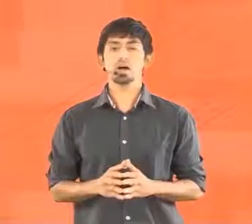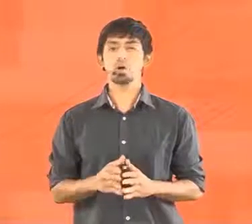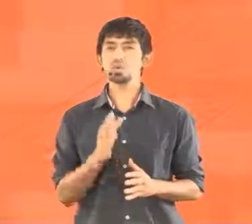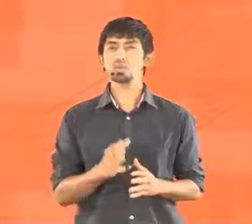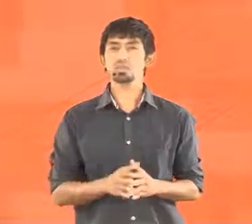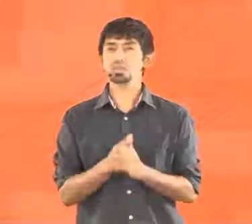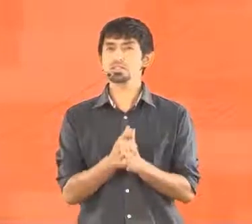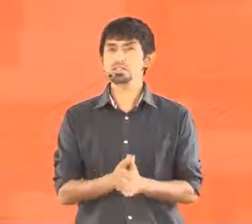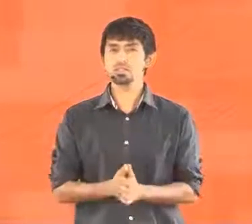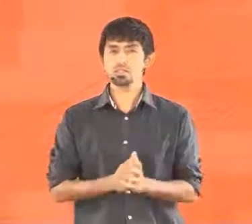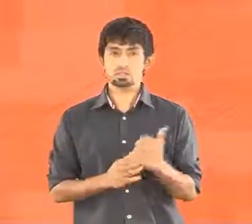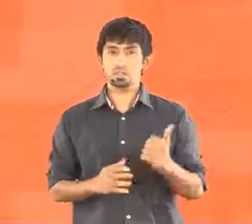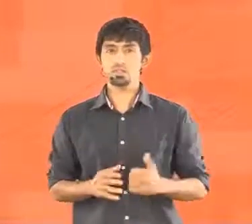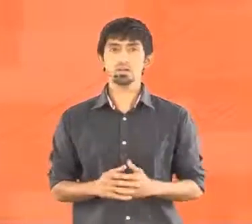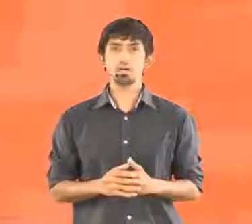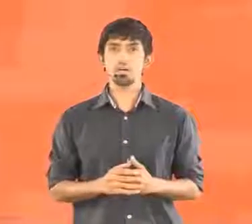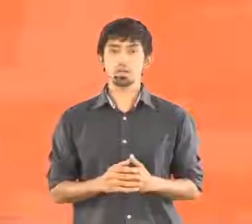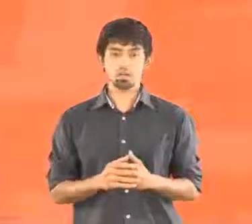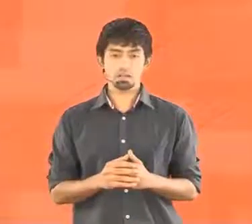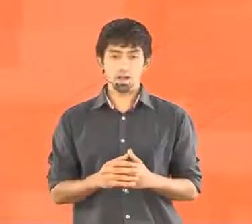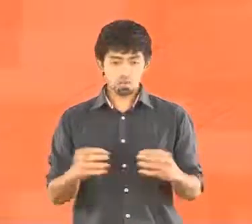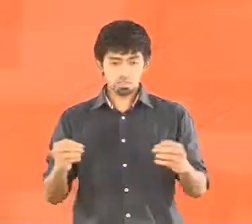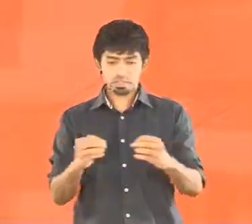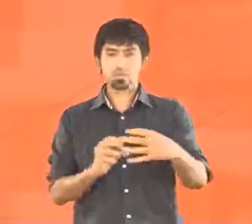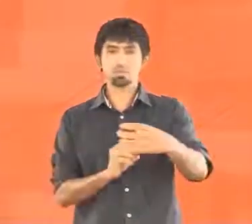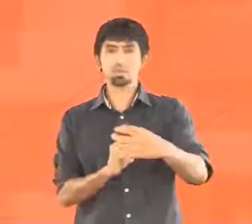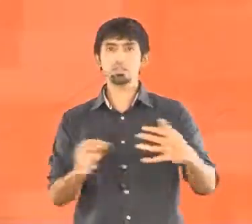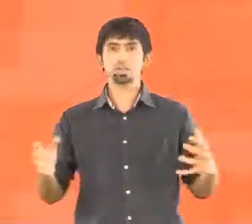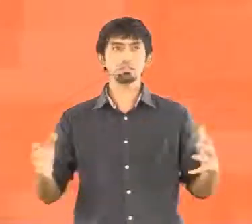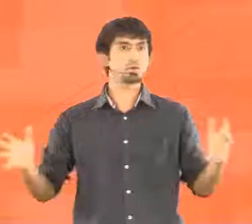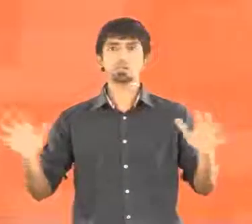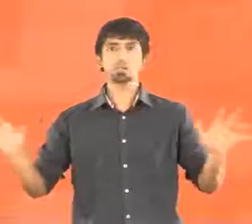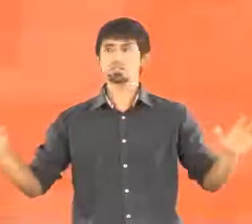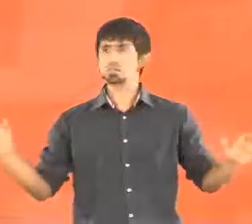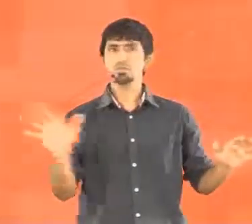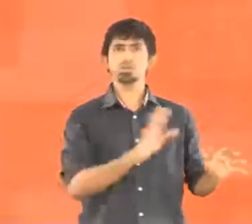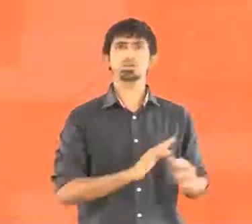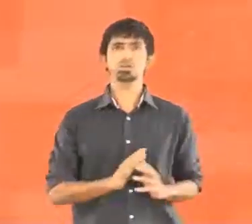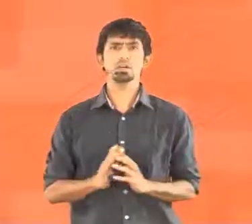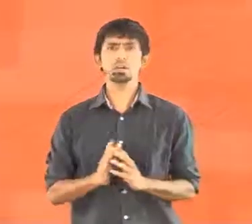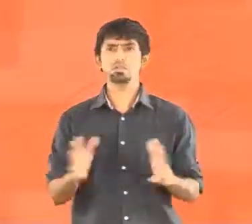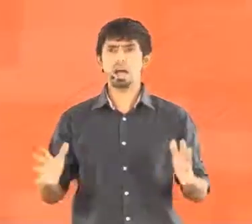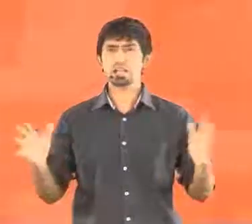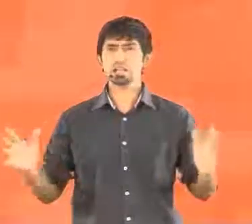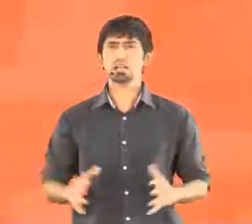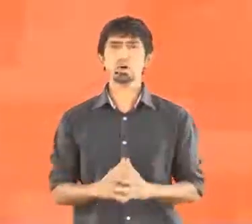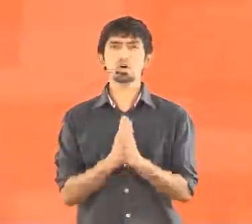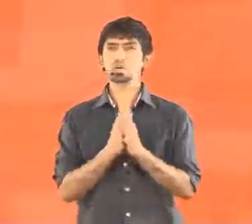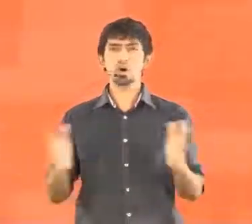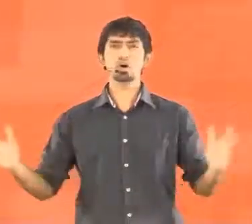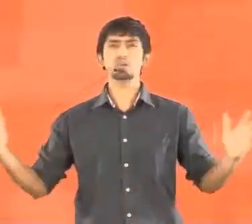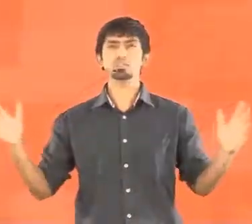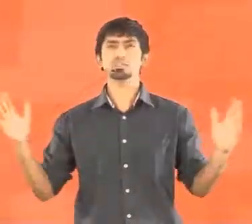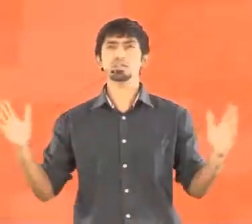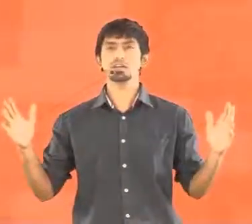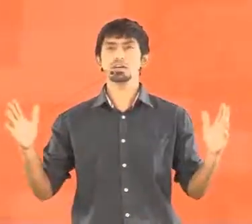how do we know that it is indivisible? One. And how do these things come together to make up what we consider to be very, very flat land in order